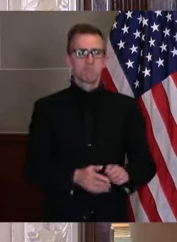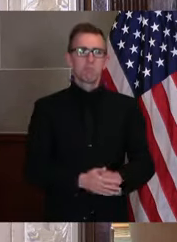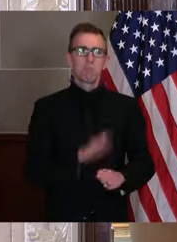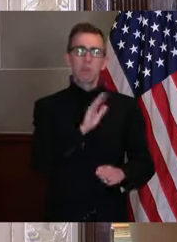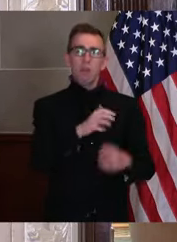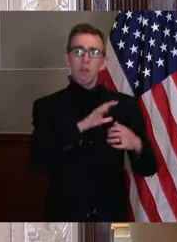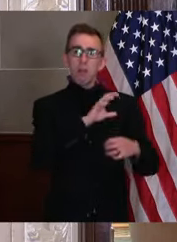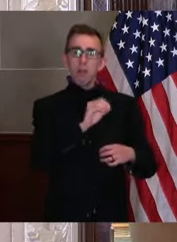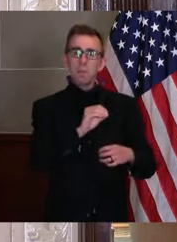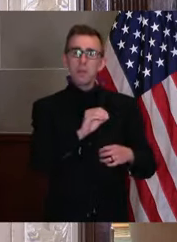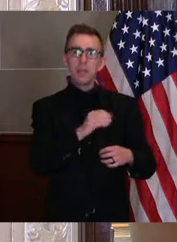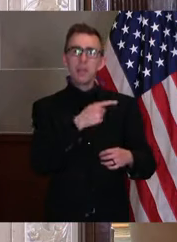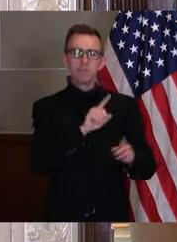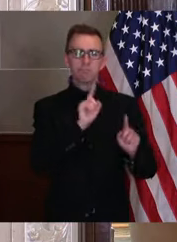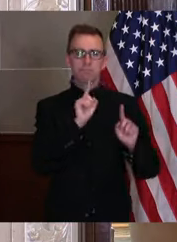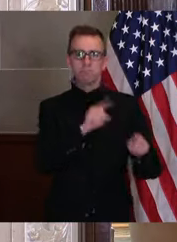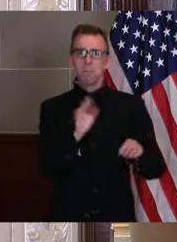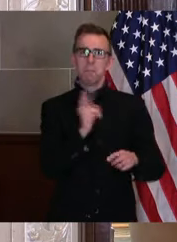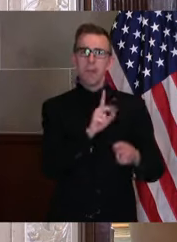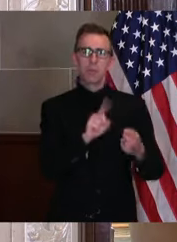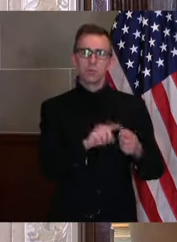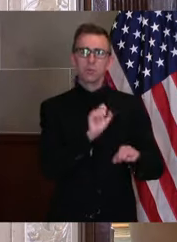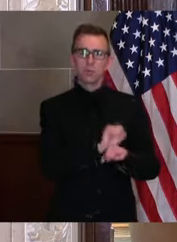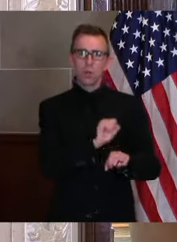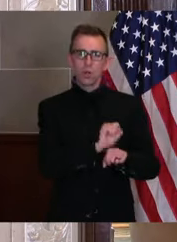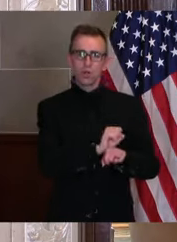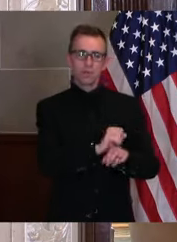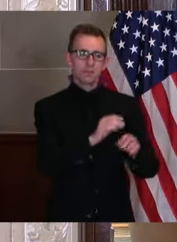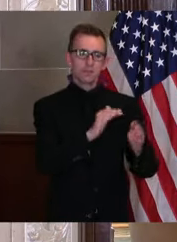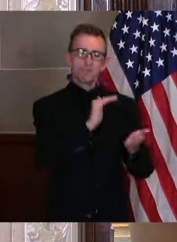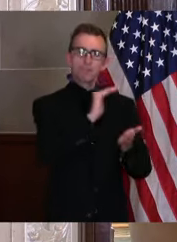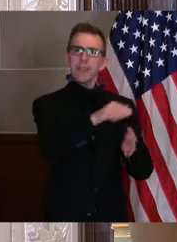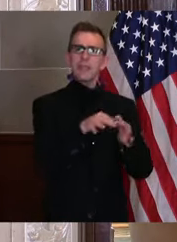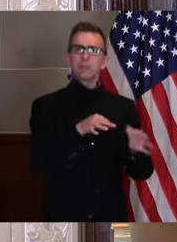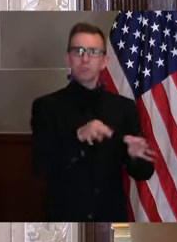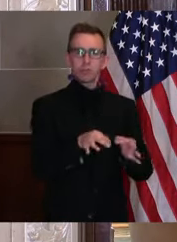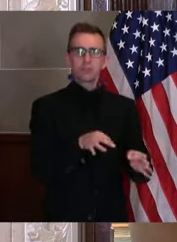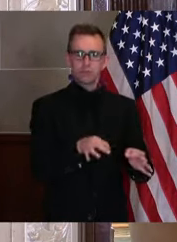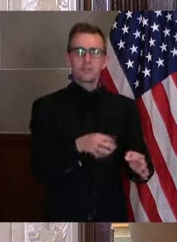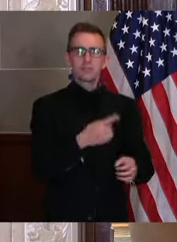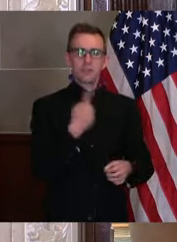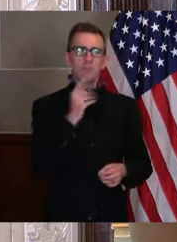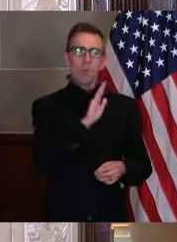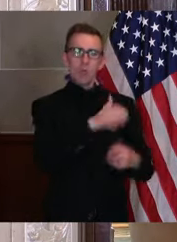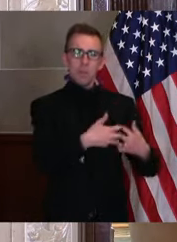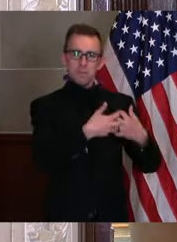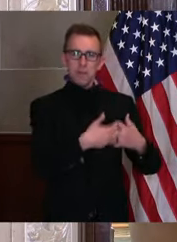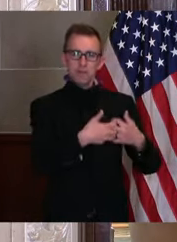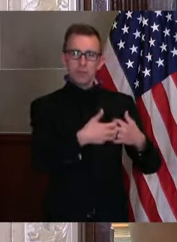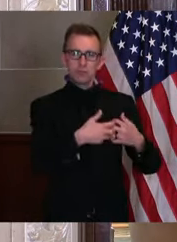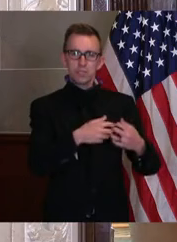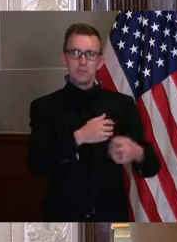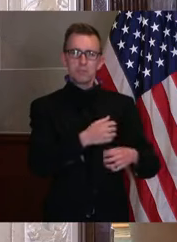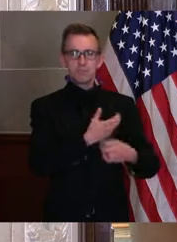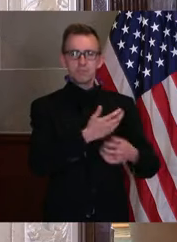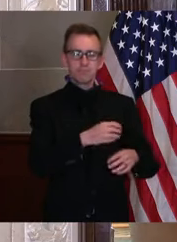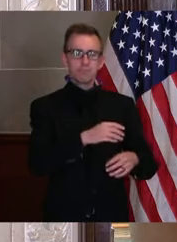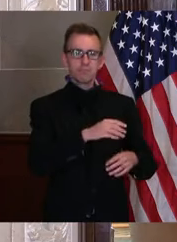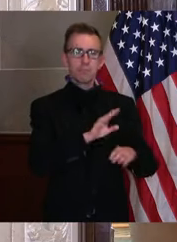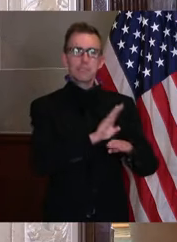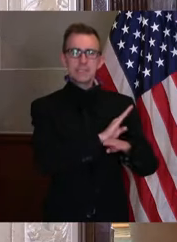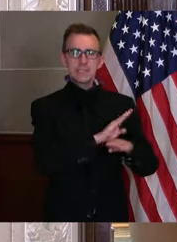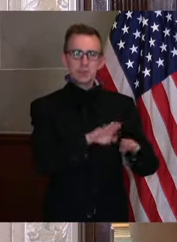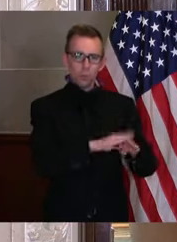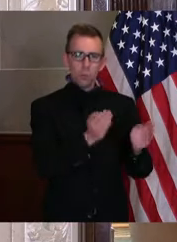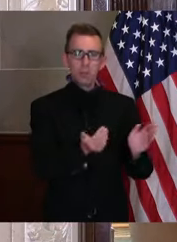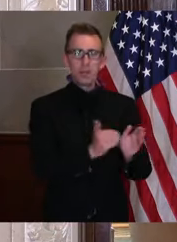a return-to-work manufacturing playbook for the reopening of its manufacturing plants and other facilities that we